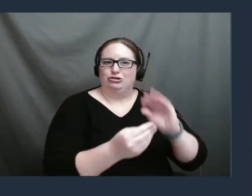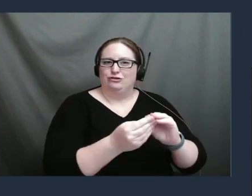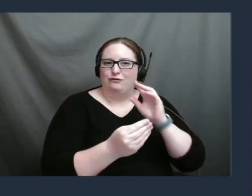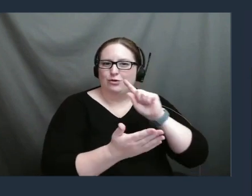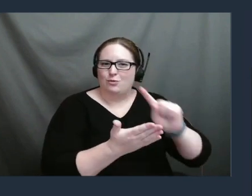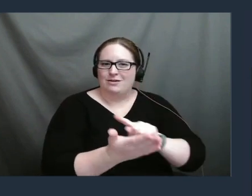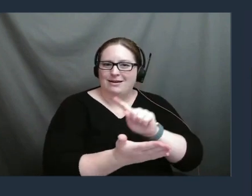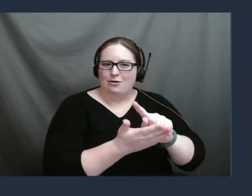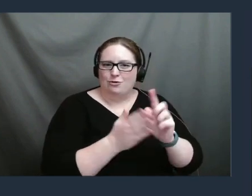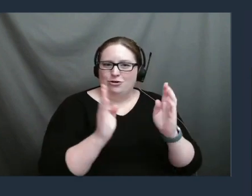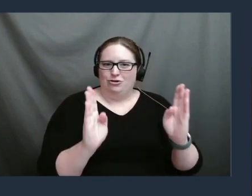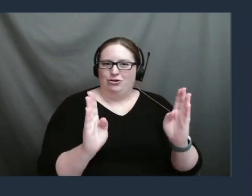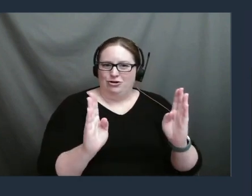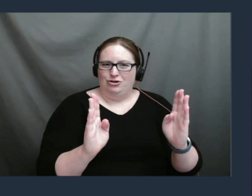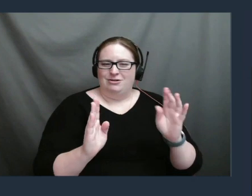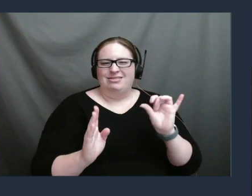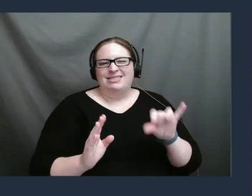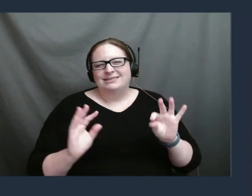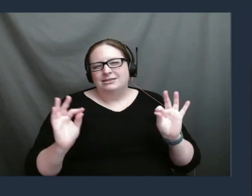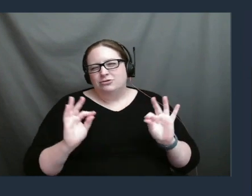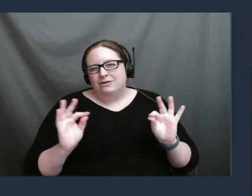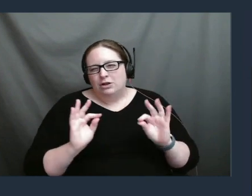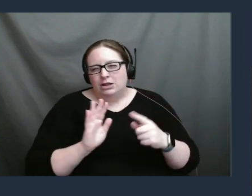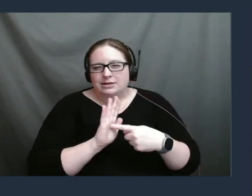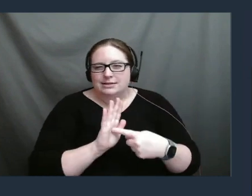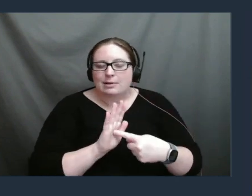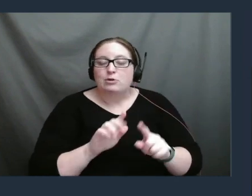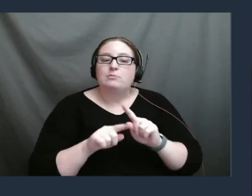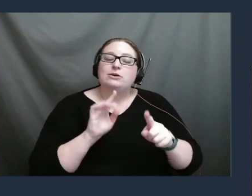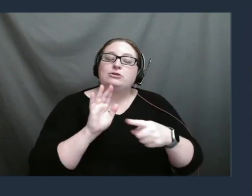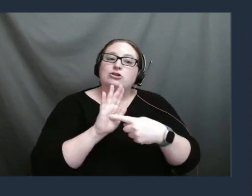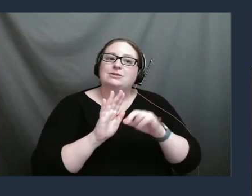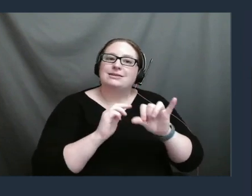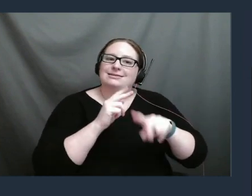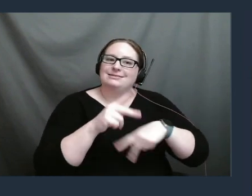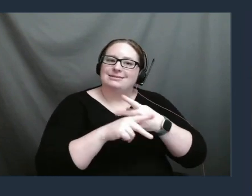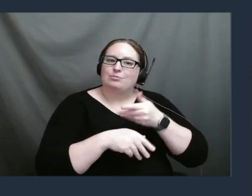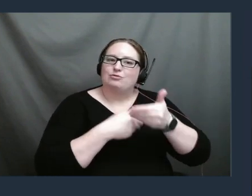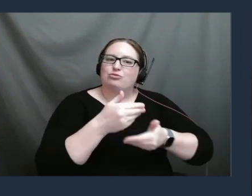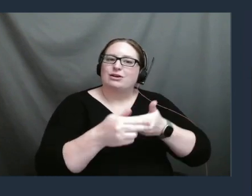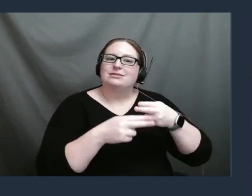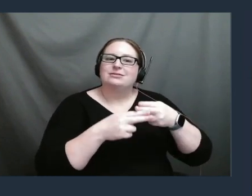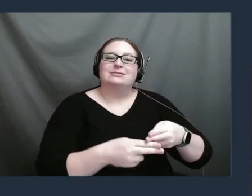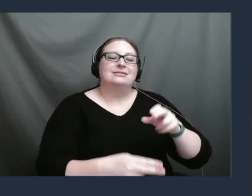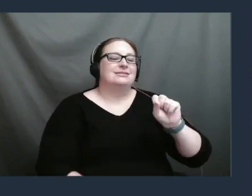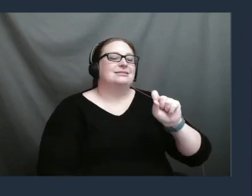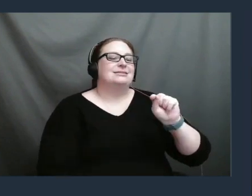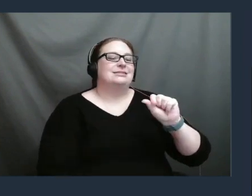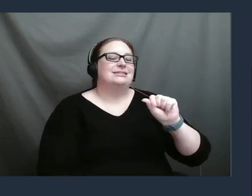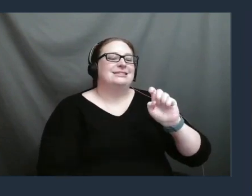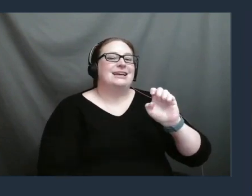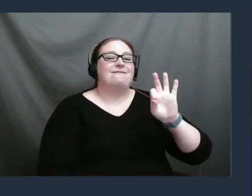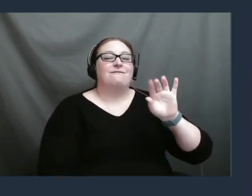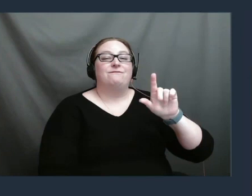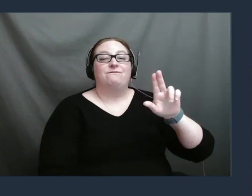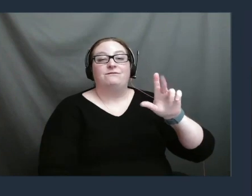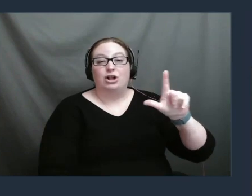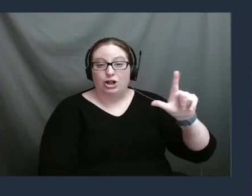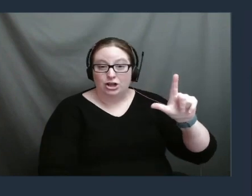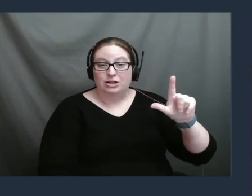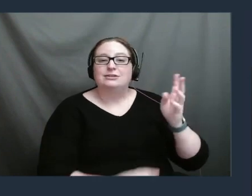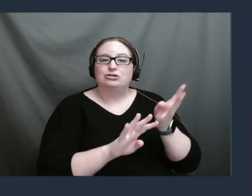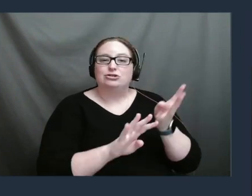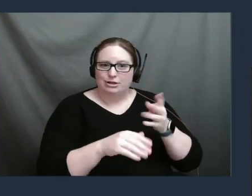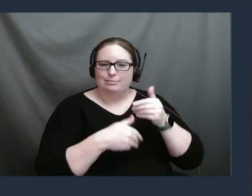this is a very trivial example, it provides an overview of this type of processing called stateful stream processing, where you need to keep track of